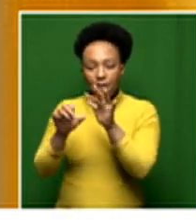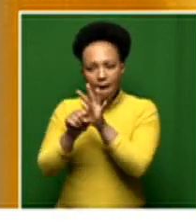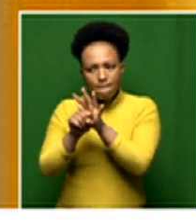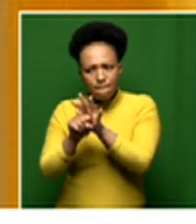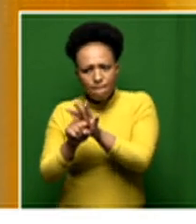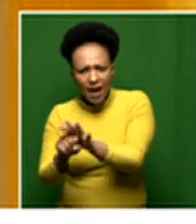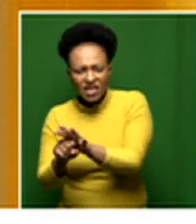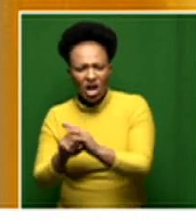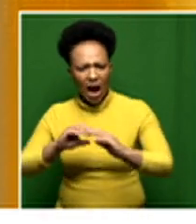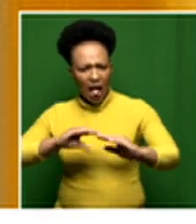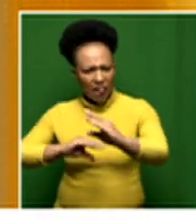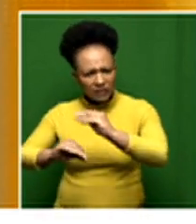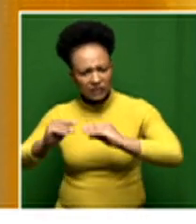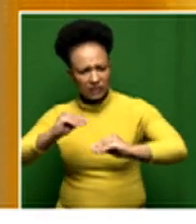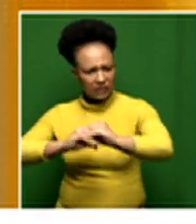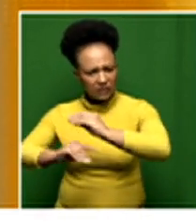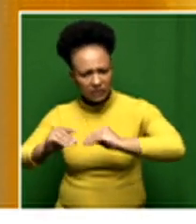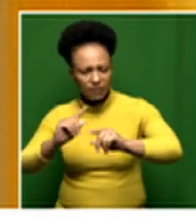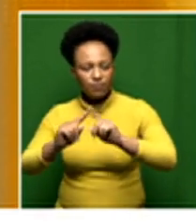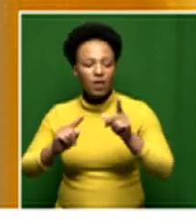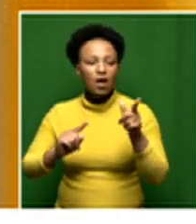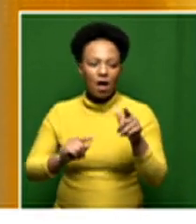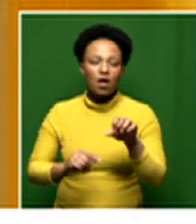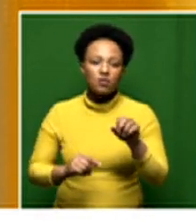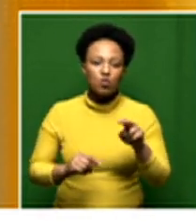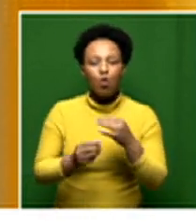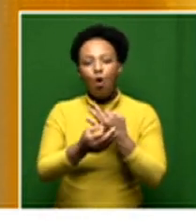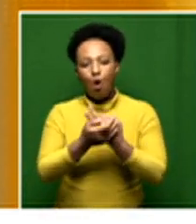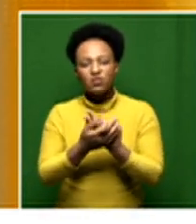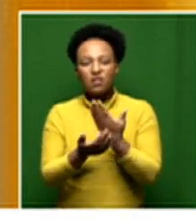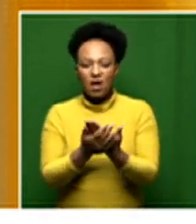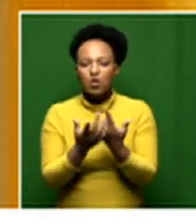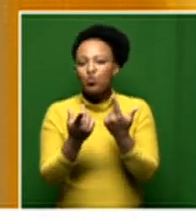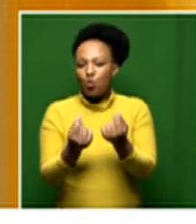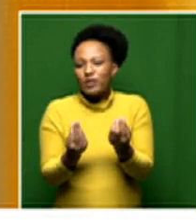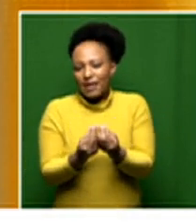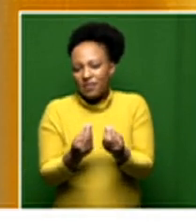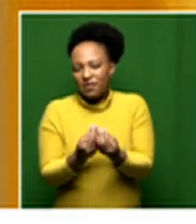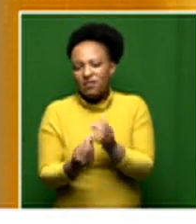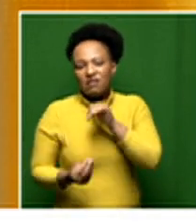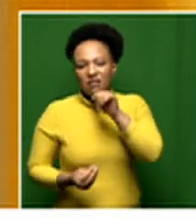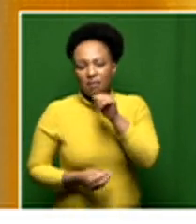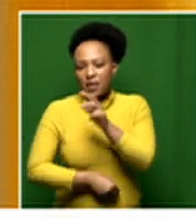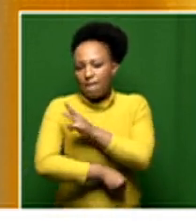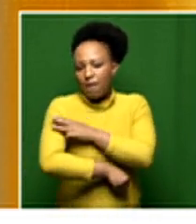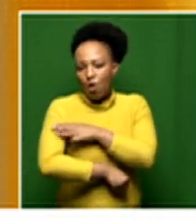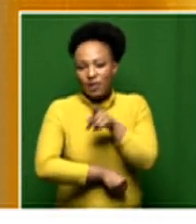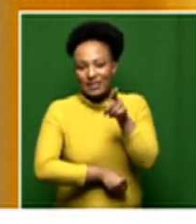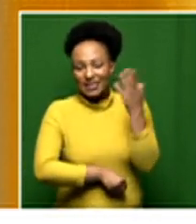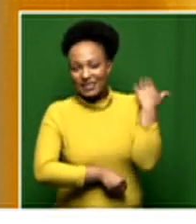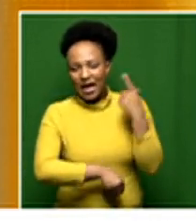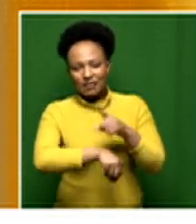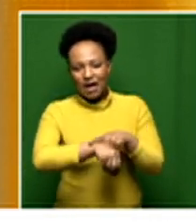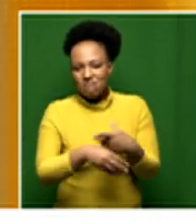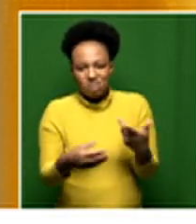actually forced law enforcement to take action, even though the bosses of law enforcement at that time